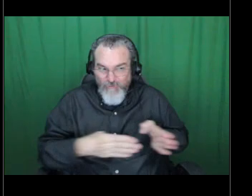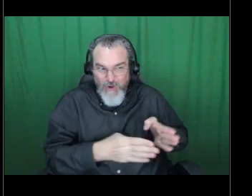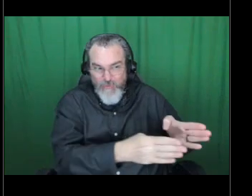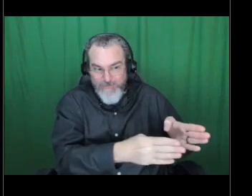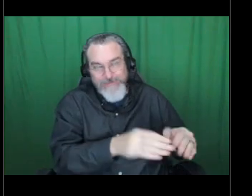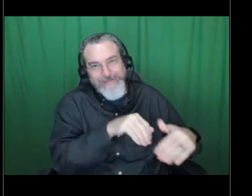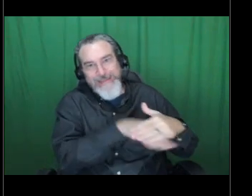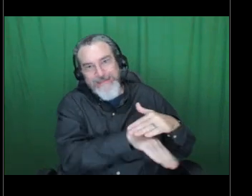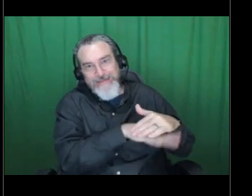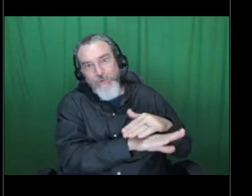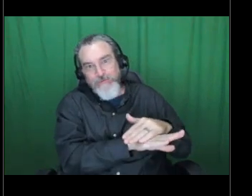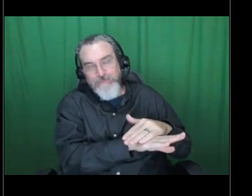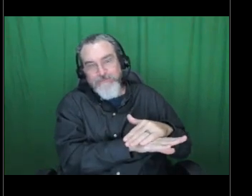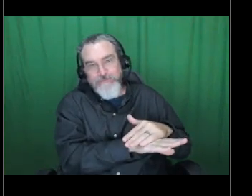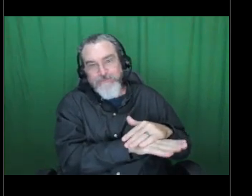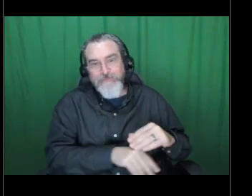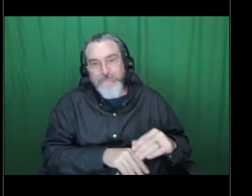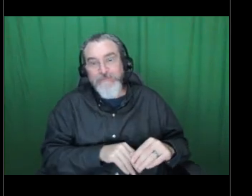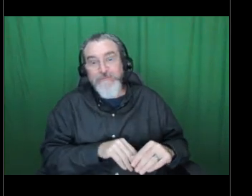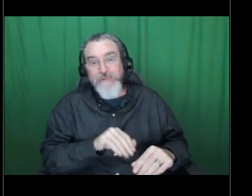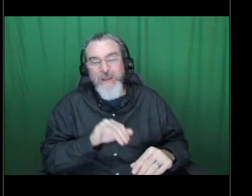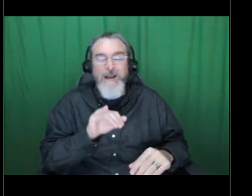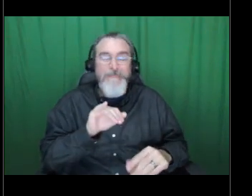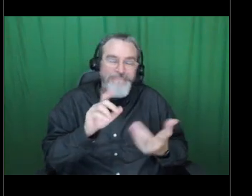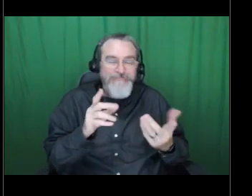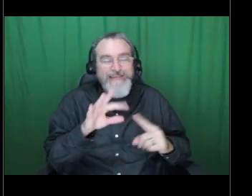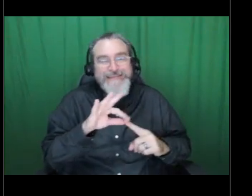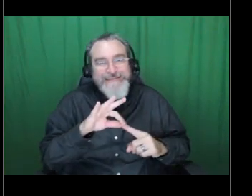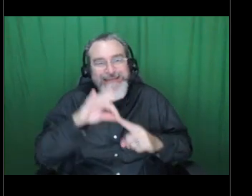an accessible entrance is impractical.